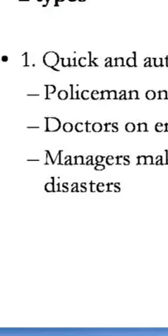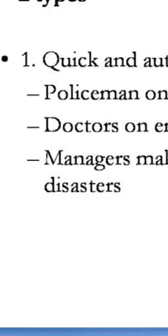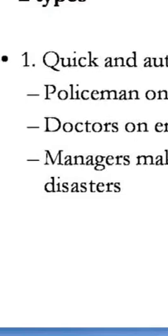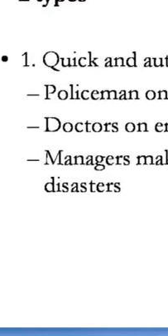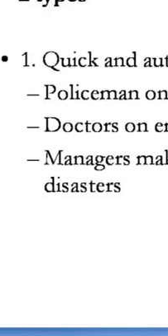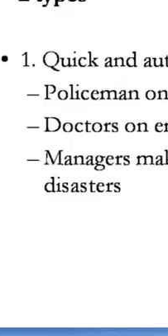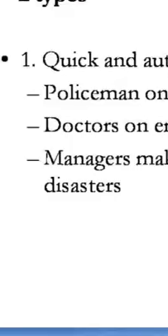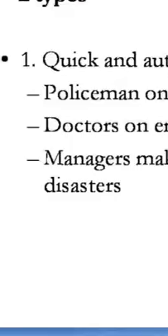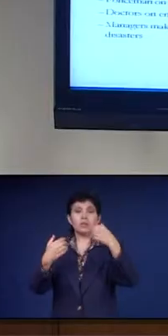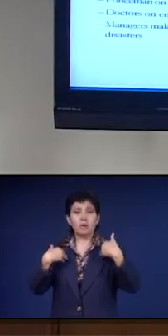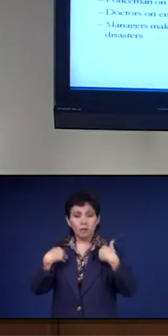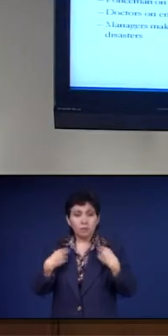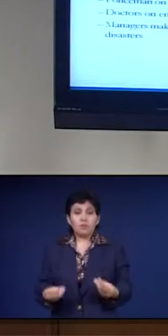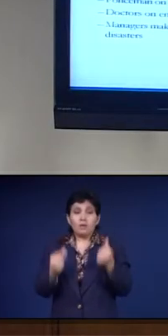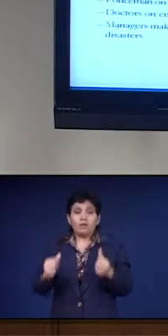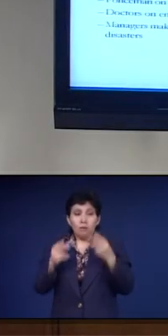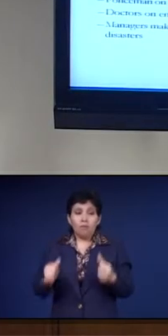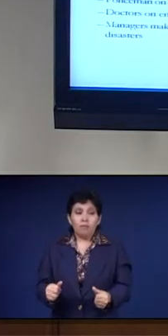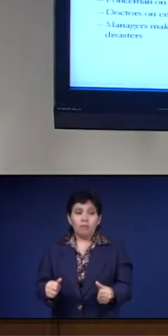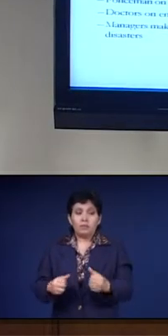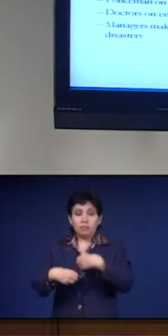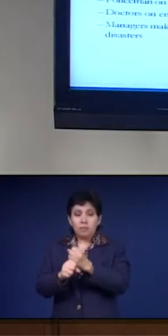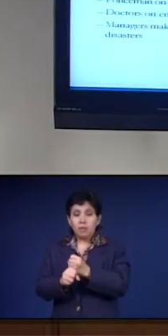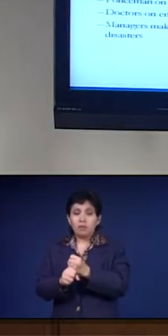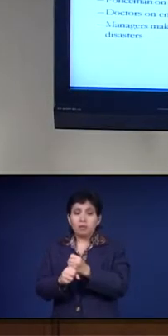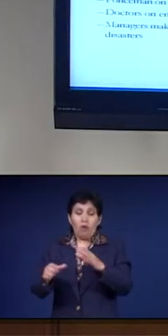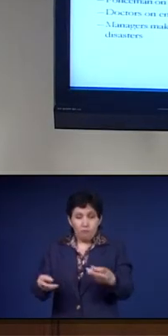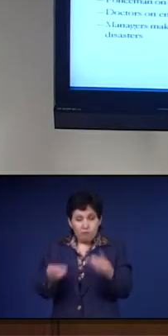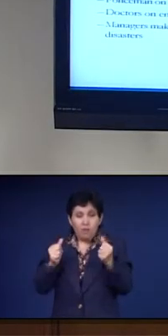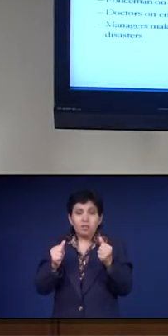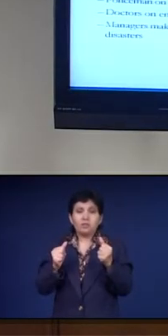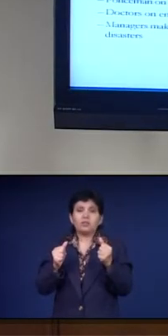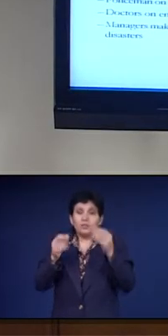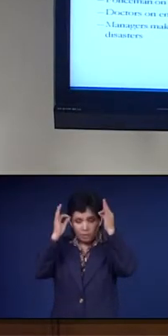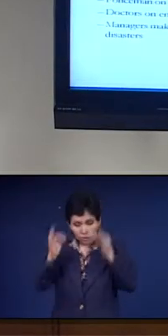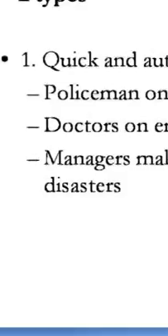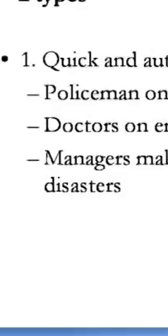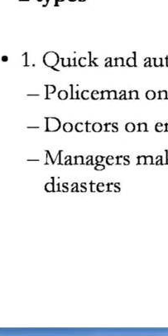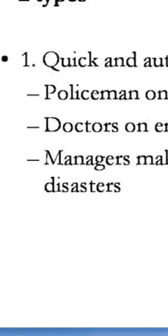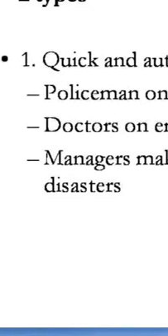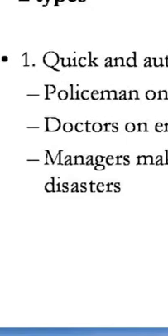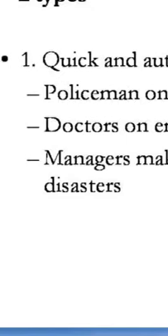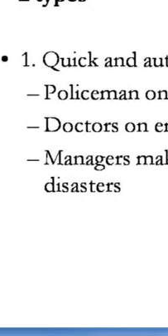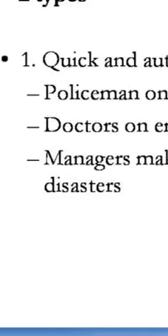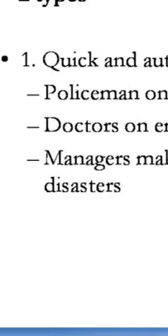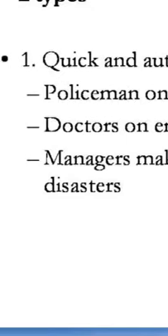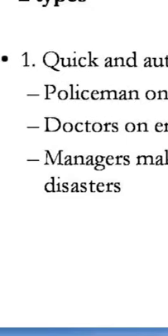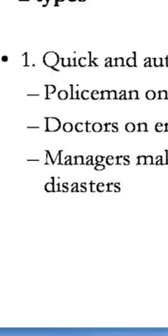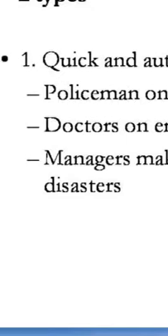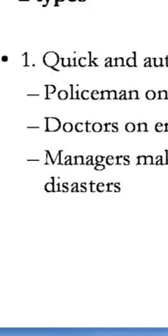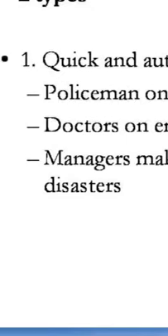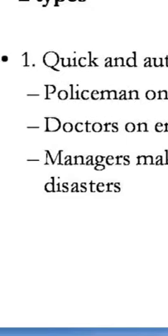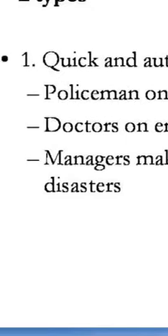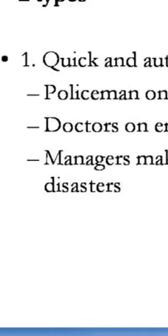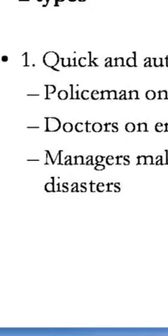have operations suddenly and they need to make quick and fast decisions. And also managers making